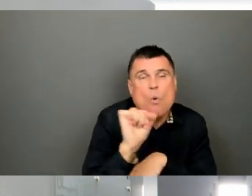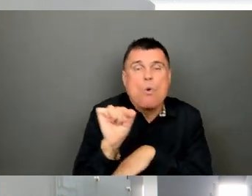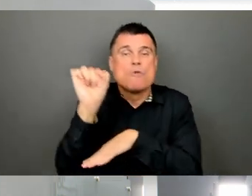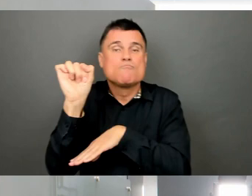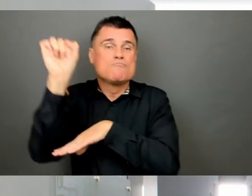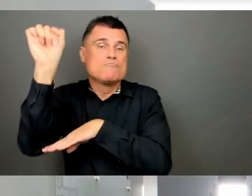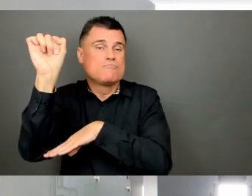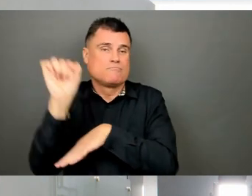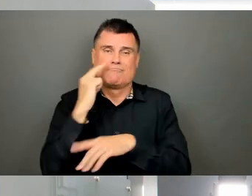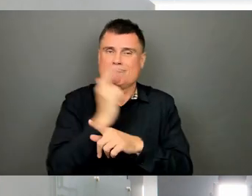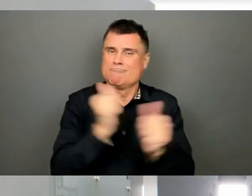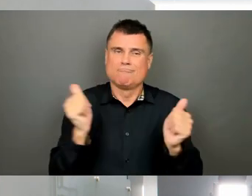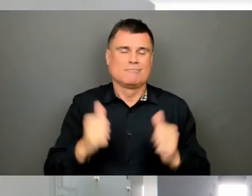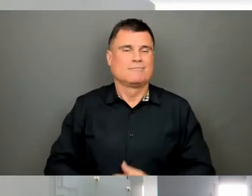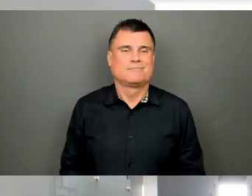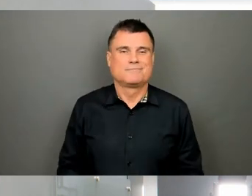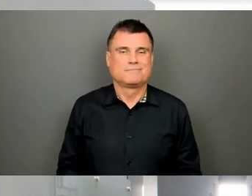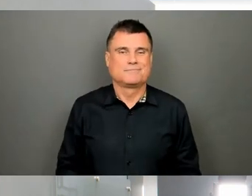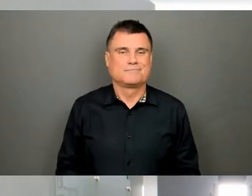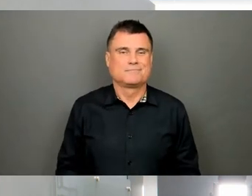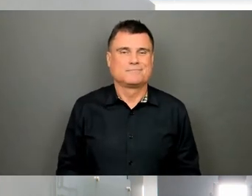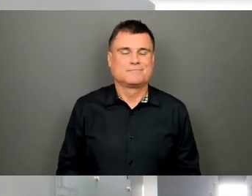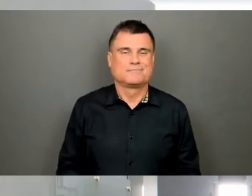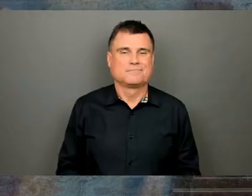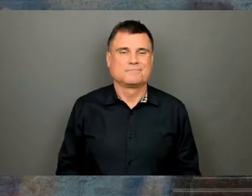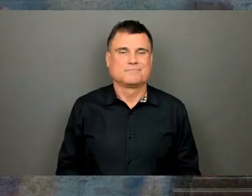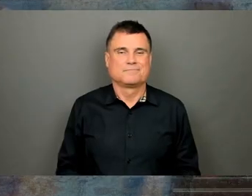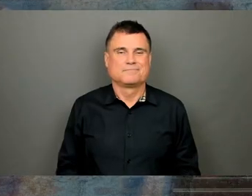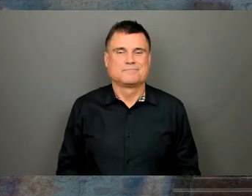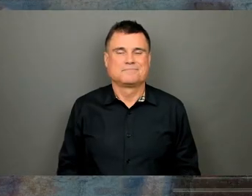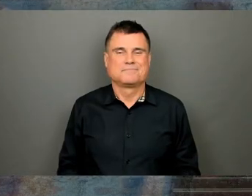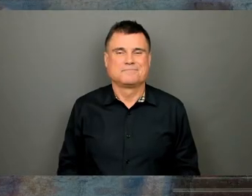or high. Boom, ha. Nice.